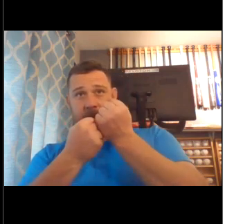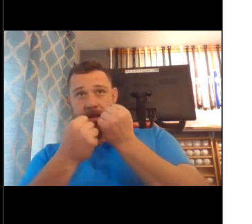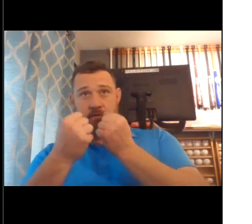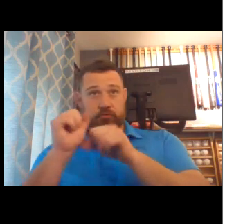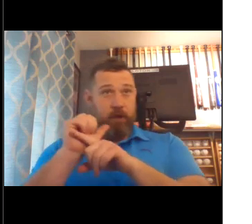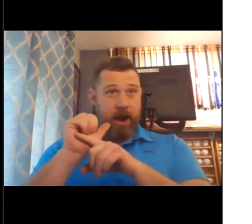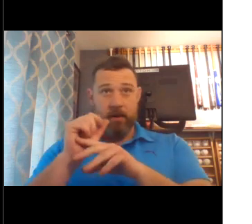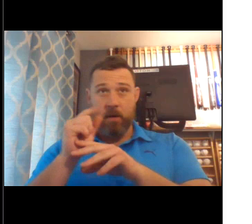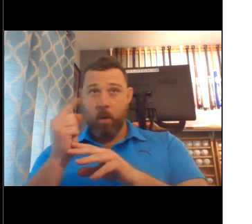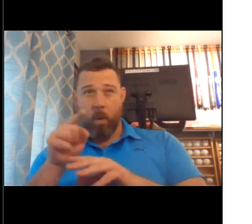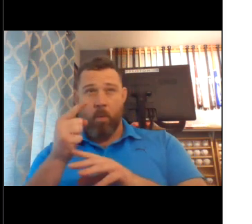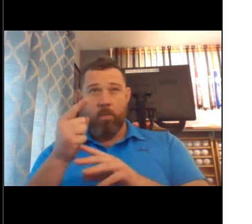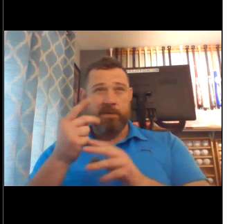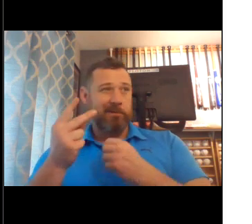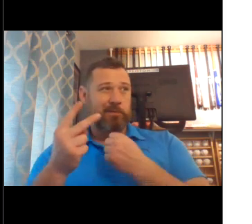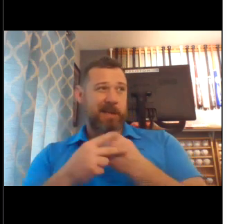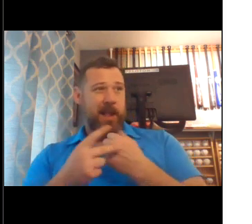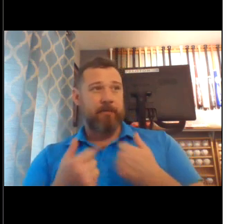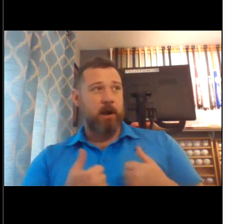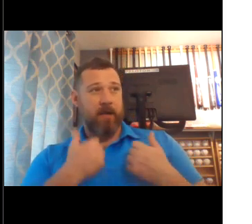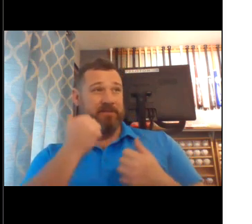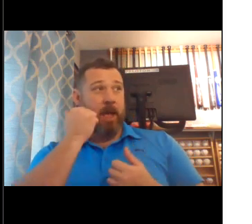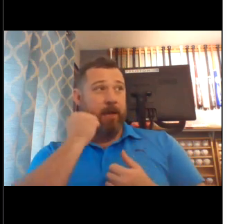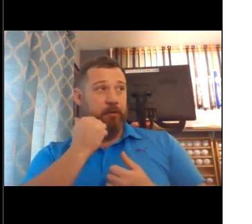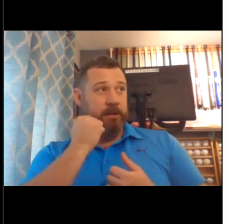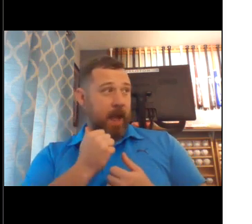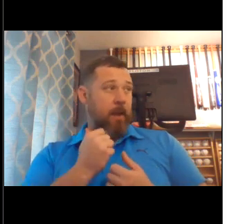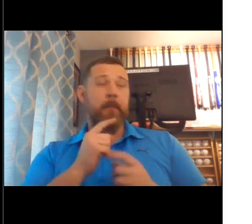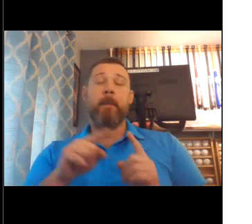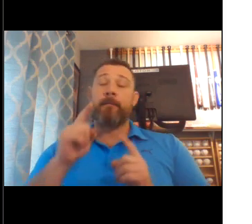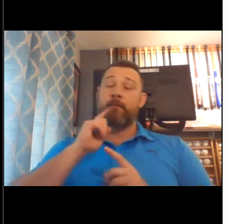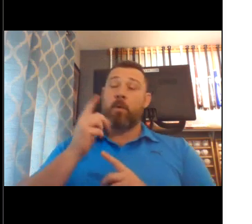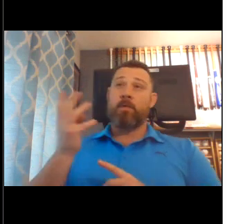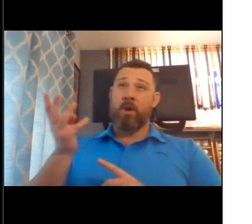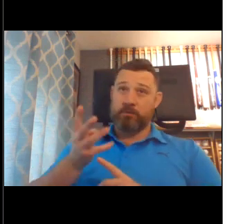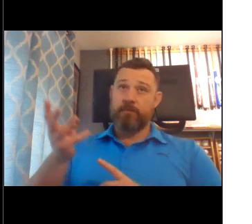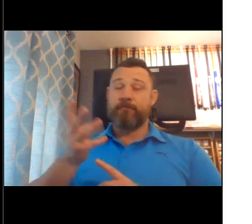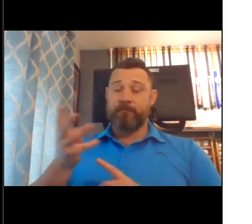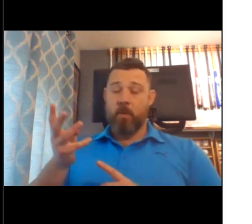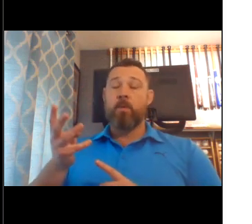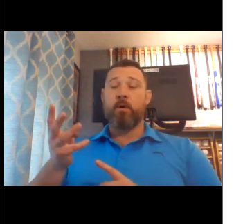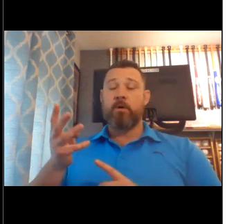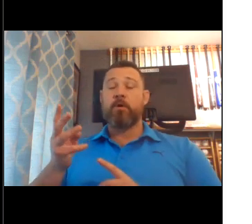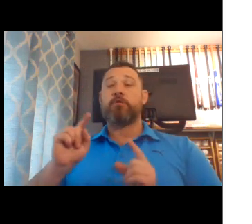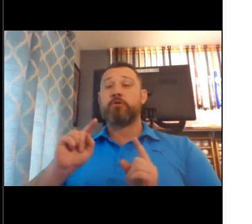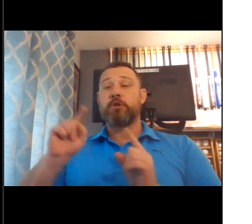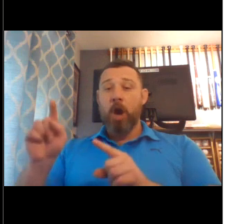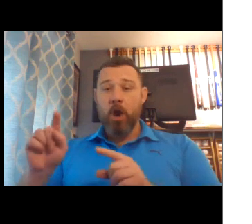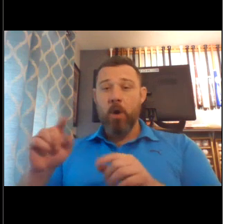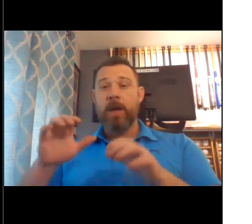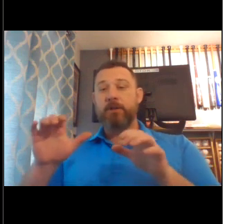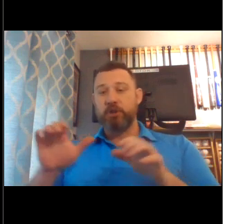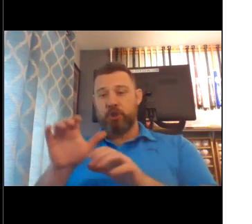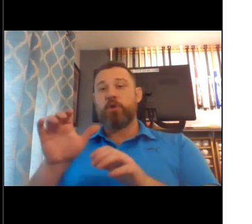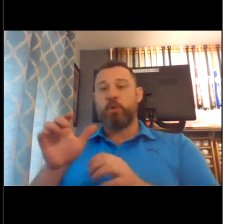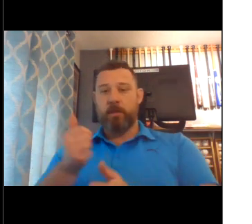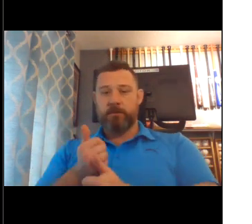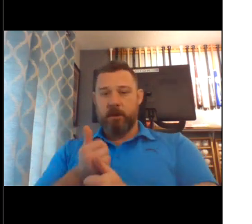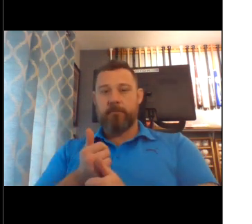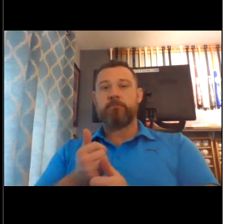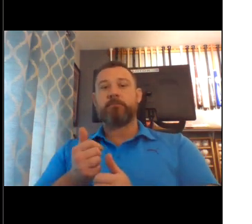to necessarily save lives on a daily basis. And so for these 4 heroes to go and do this on their own, it's just